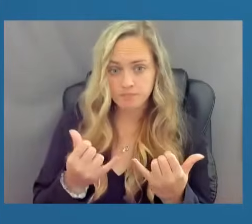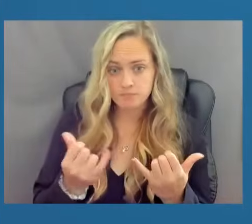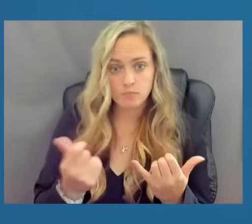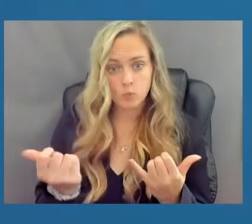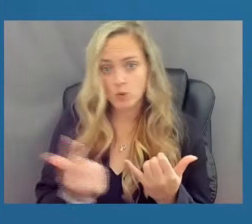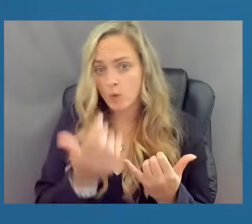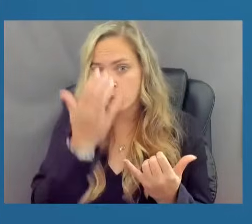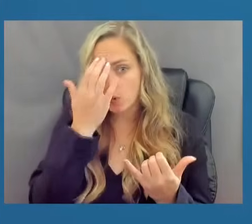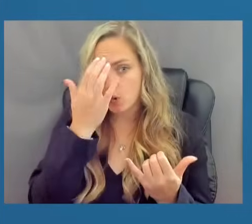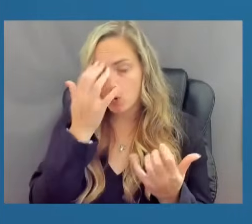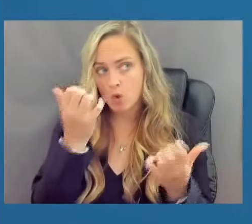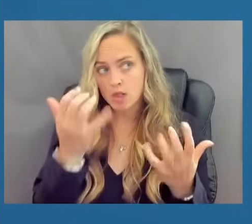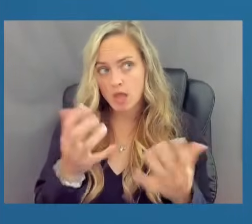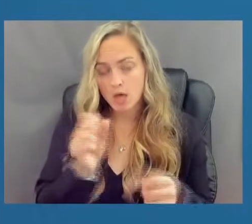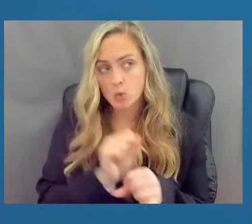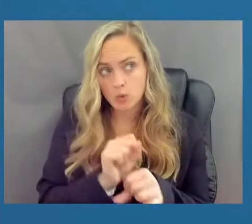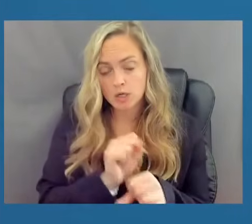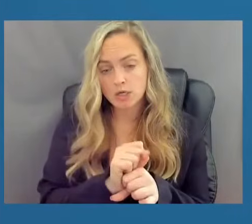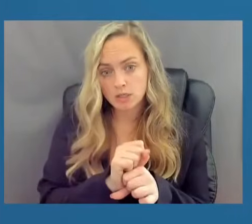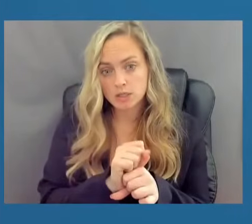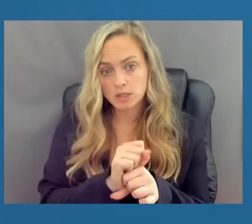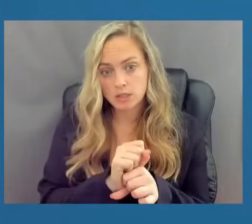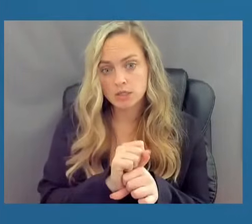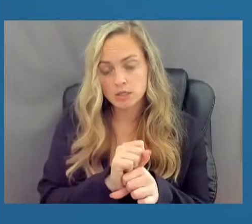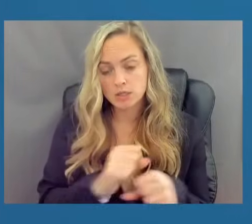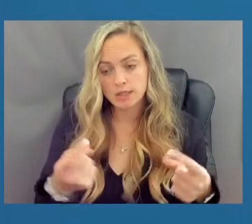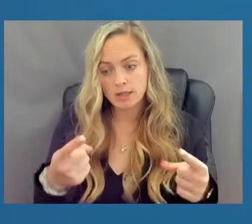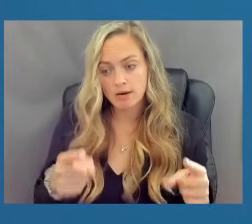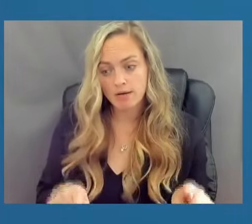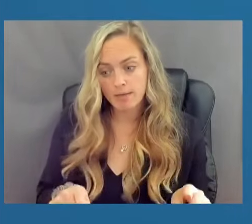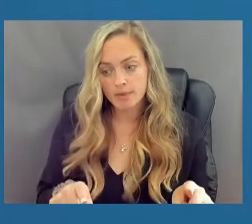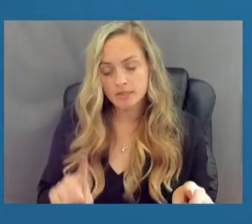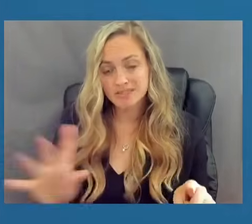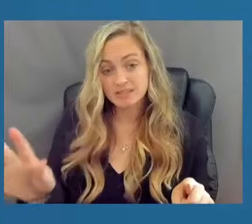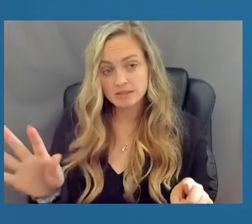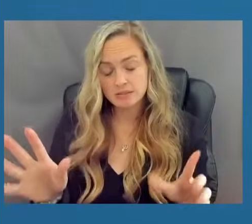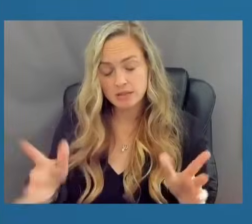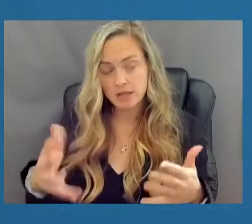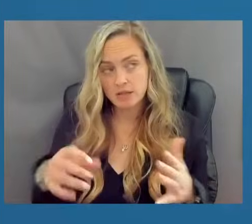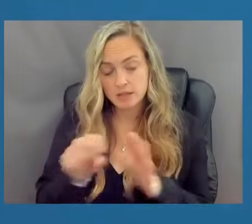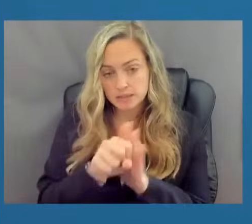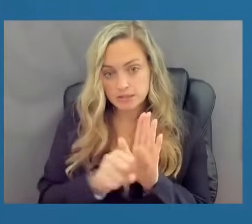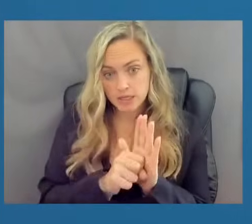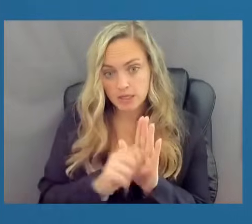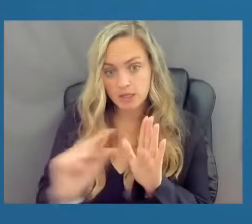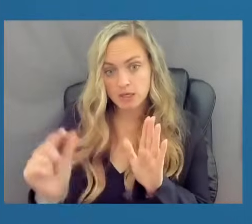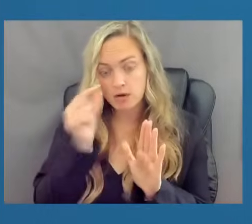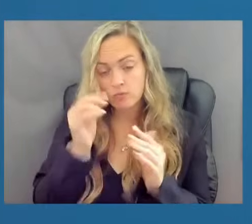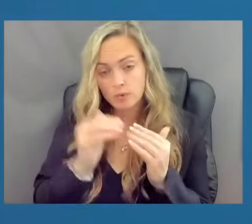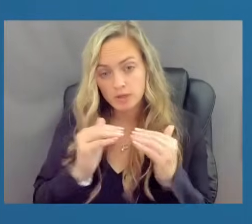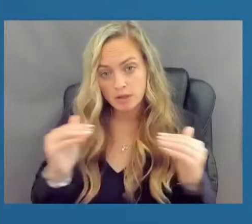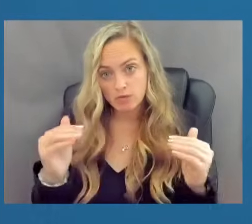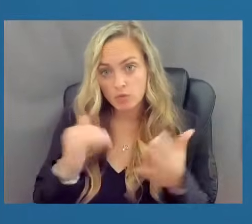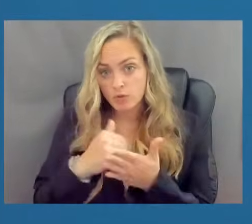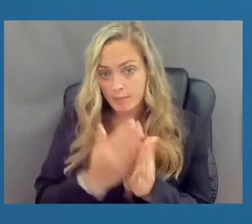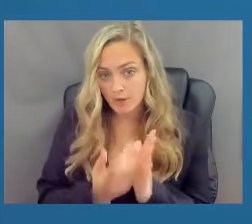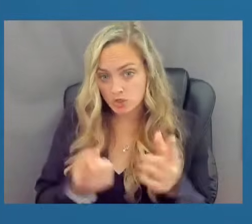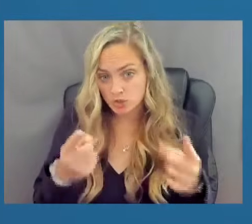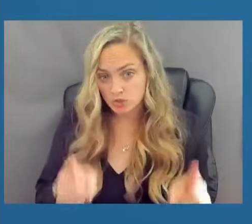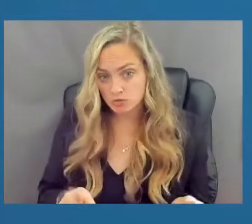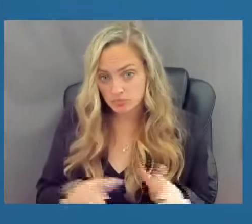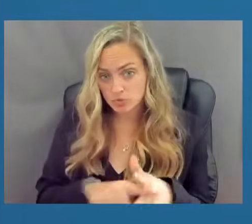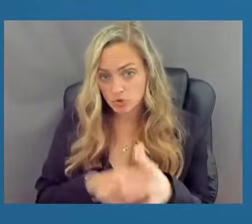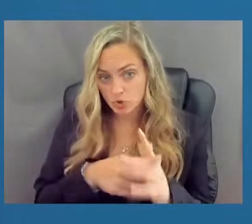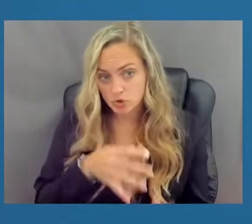that there's a lot of work that occurs at the federal, at the state government level once the budget starts and our priorities